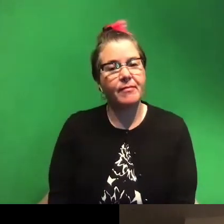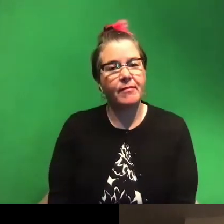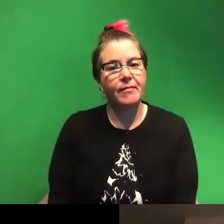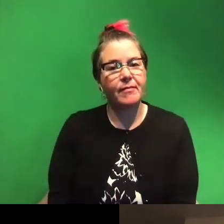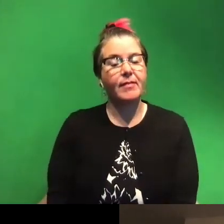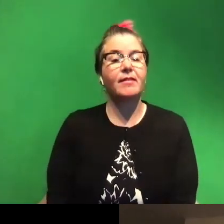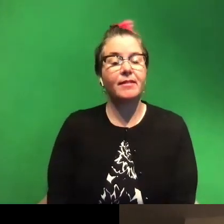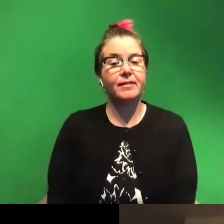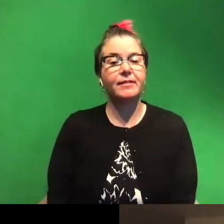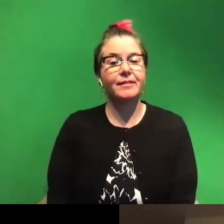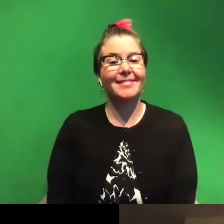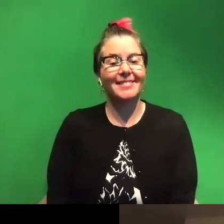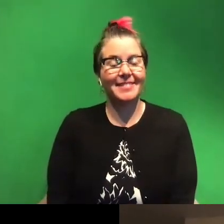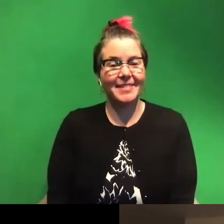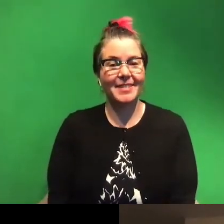Well,